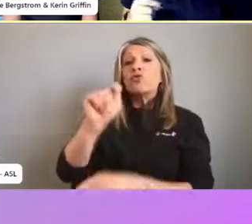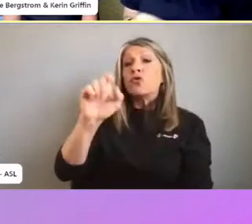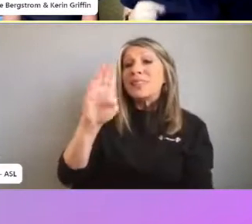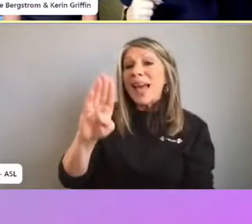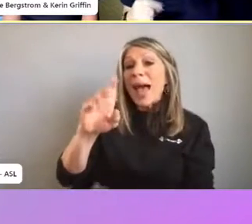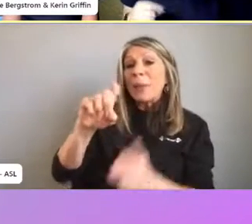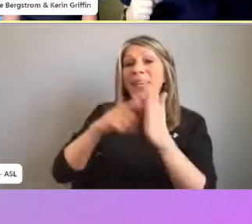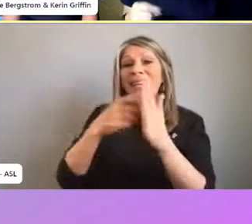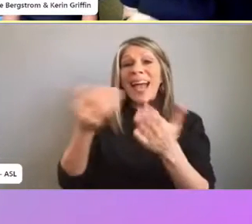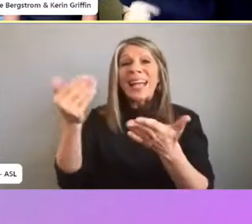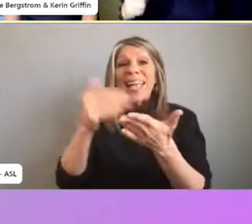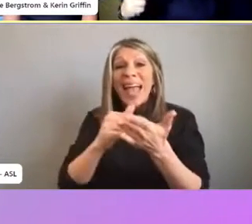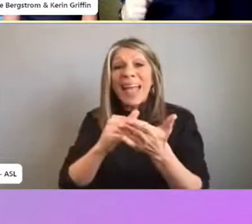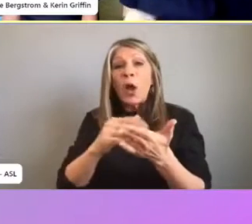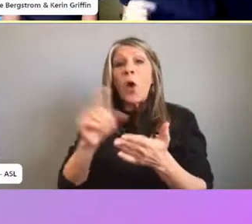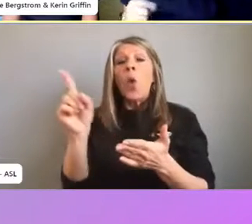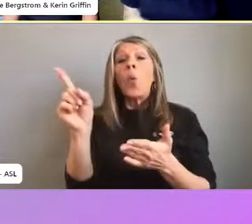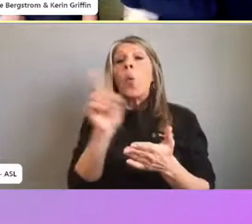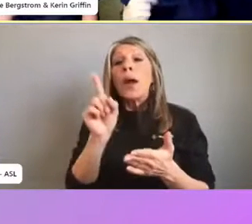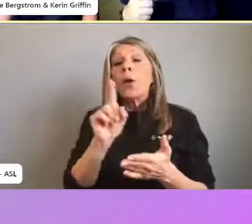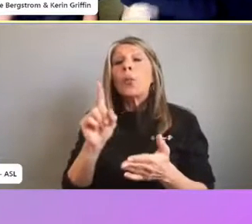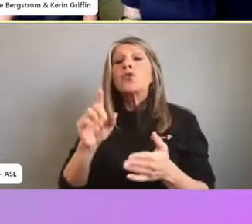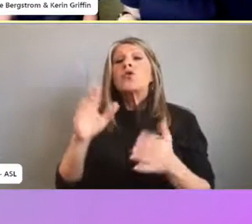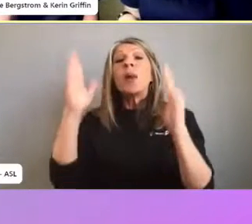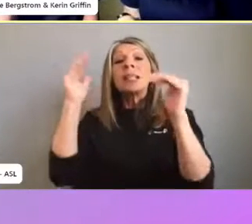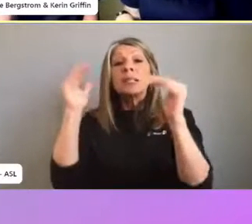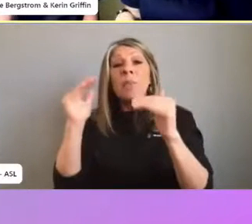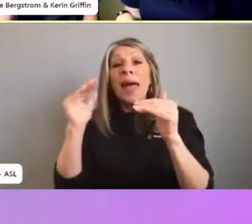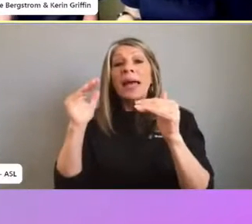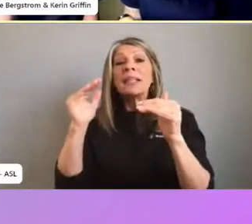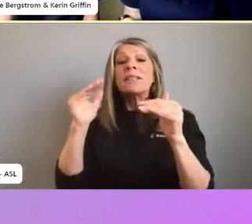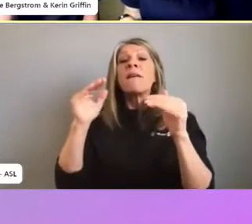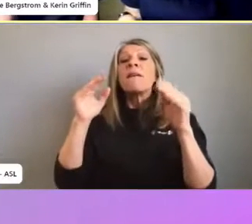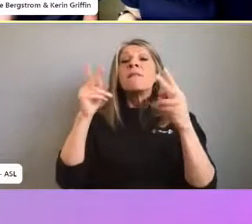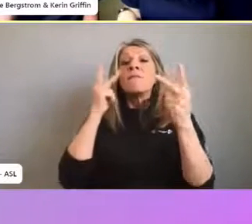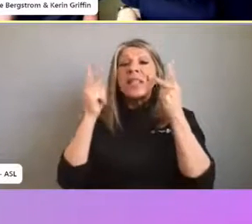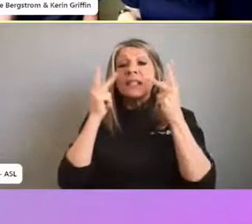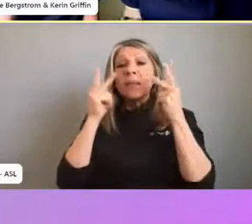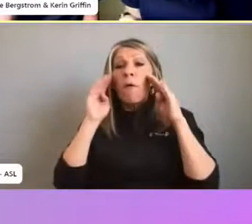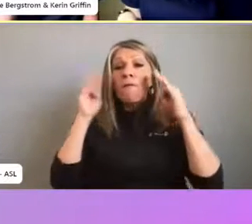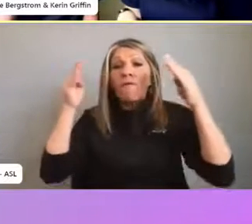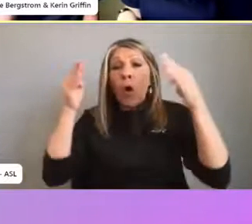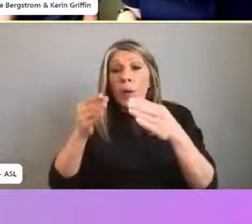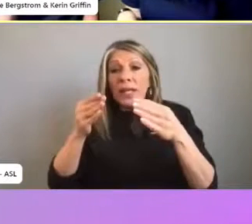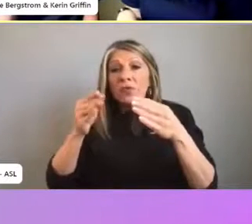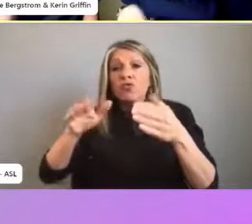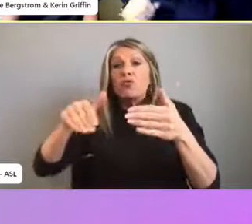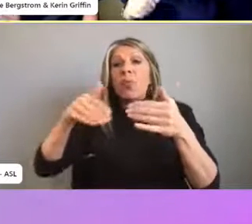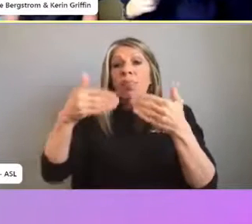again, where would you expect visible focus to land?